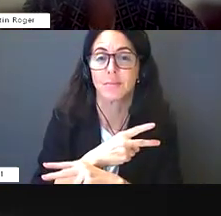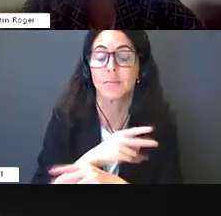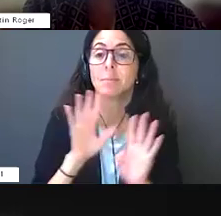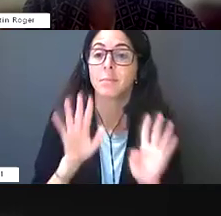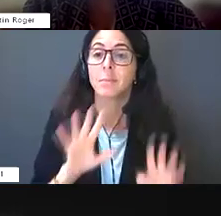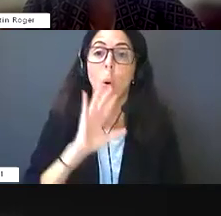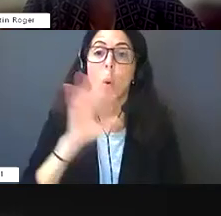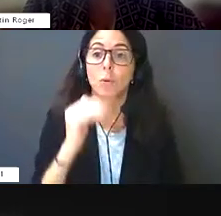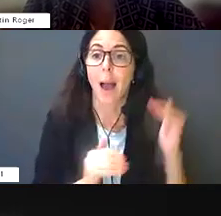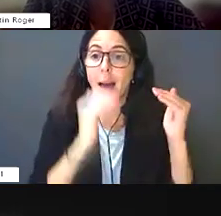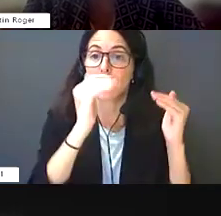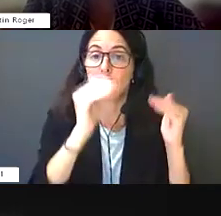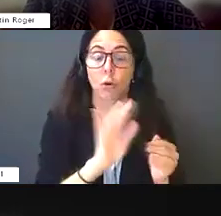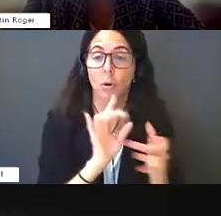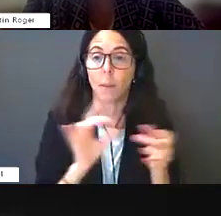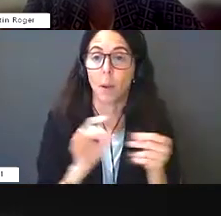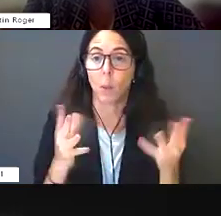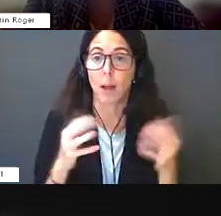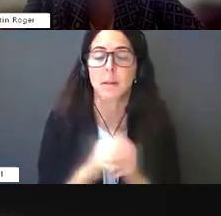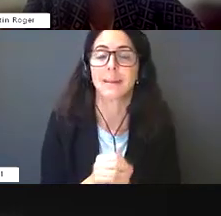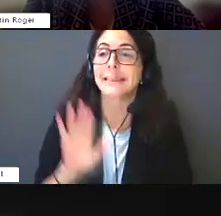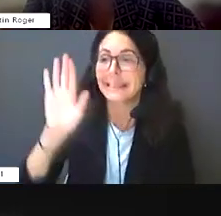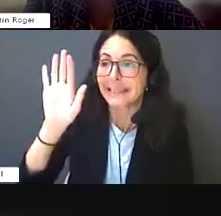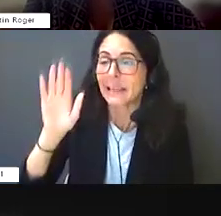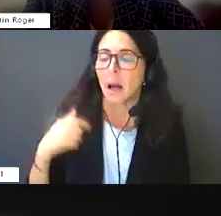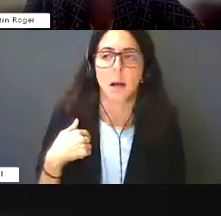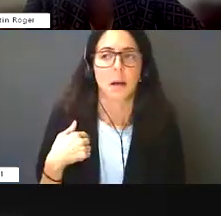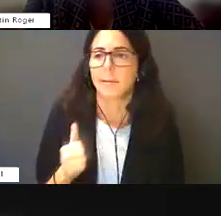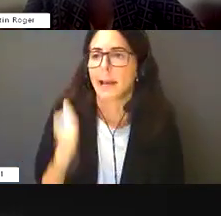older adult shared she initially did not report